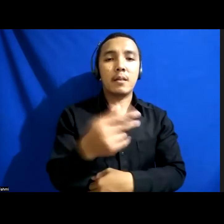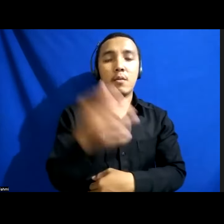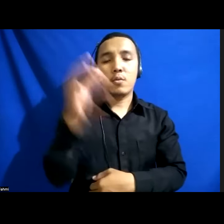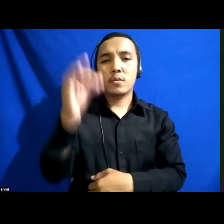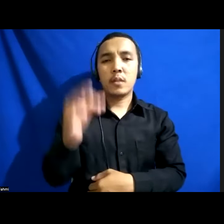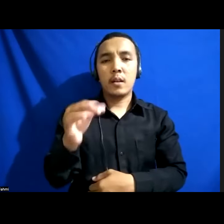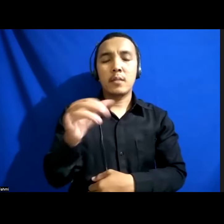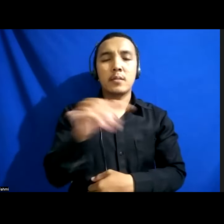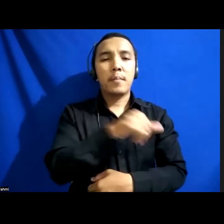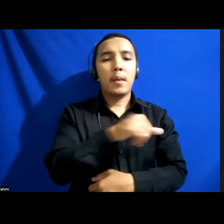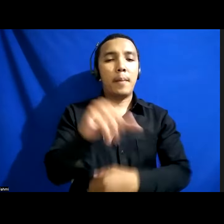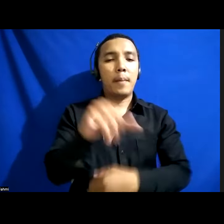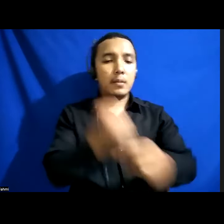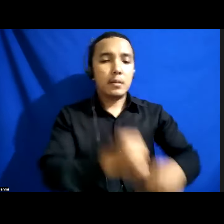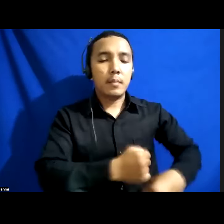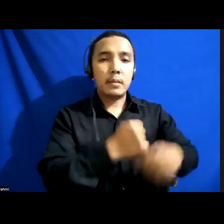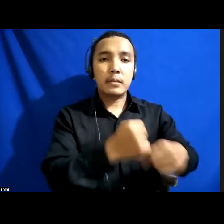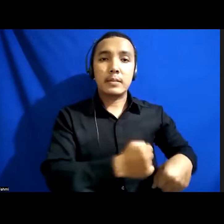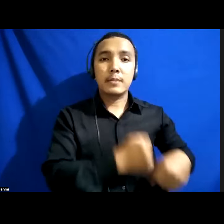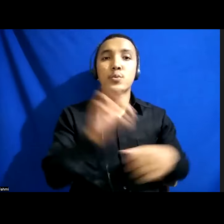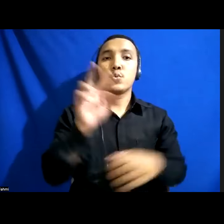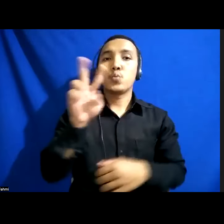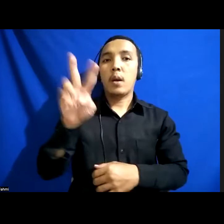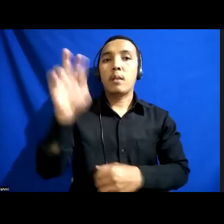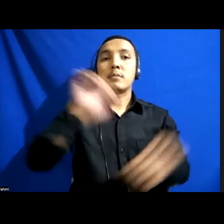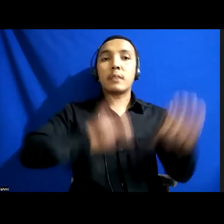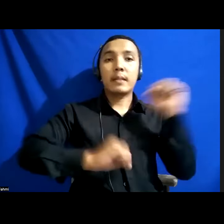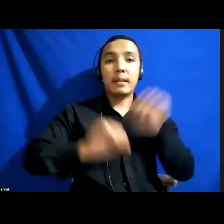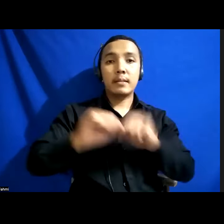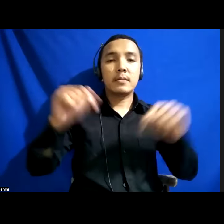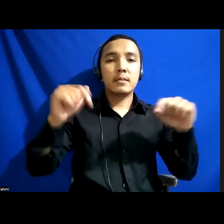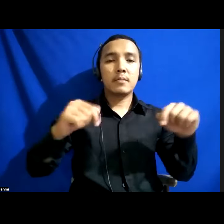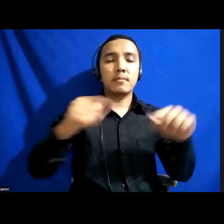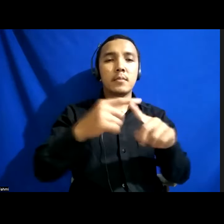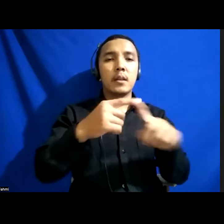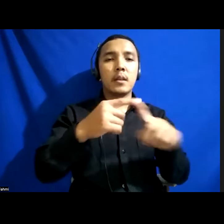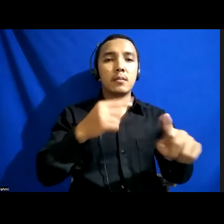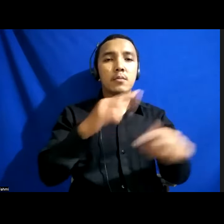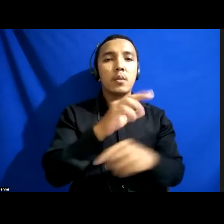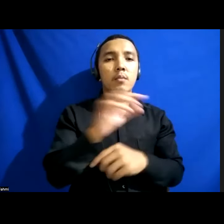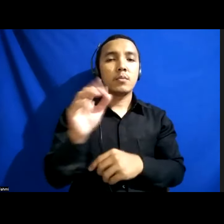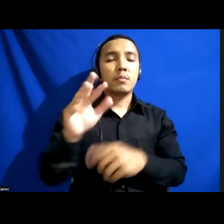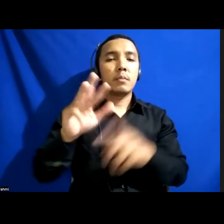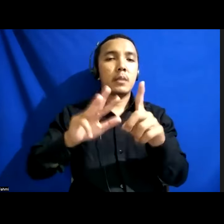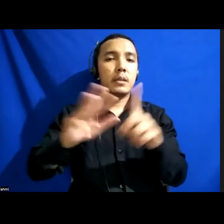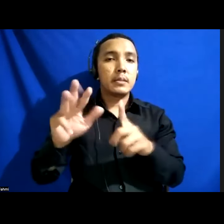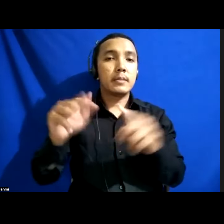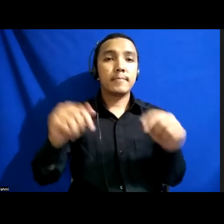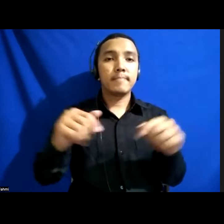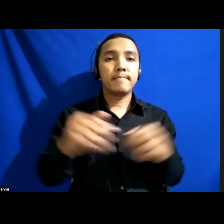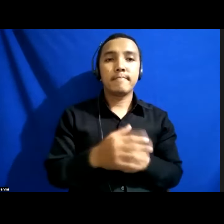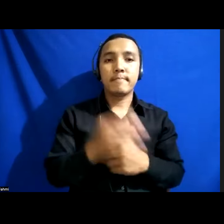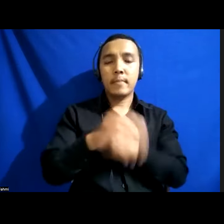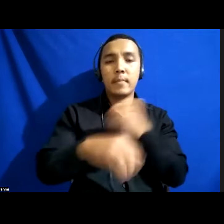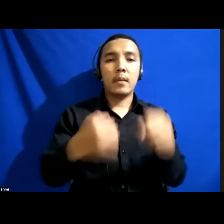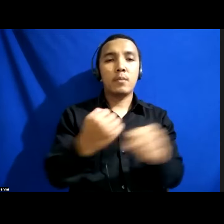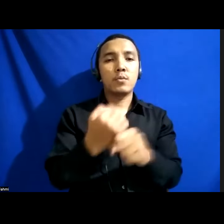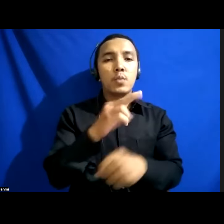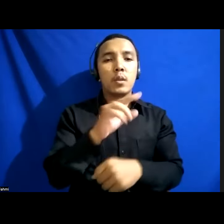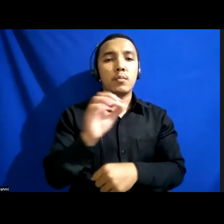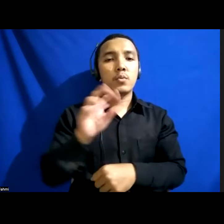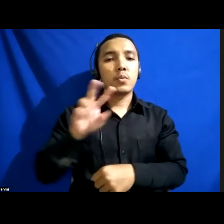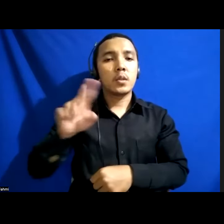two activities which have been conducted in the city of Banjarmasin in 2019 and in the city of Surakarta since